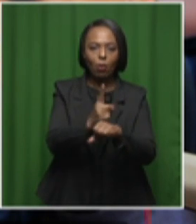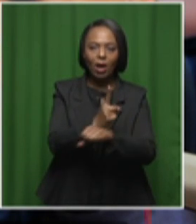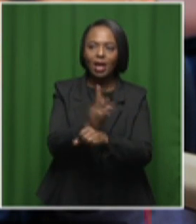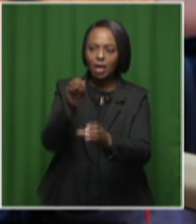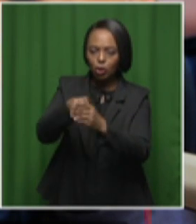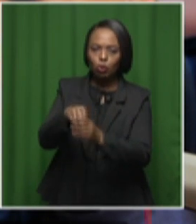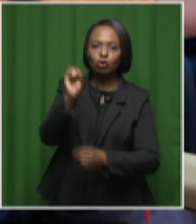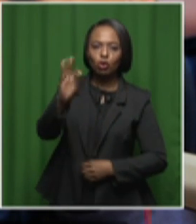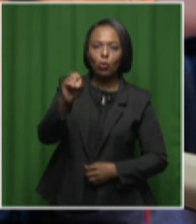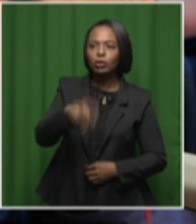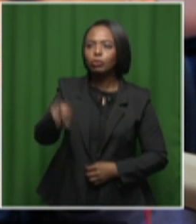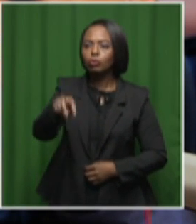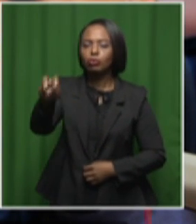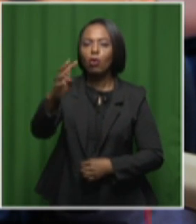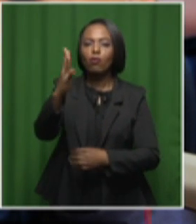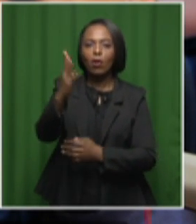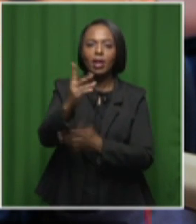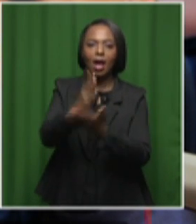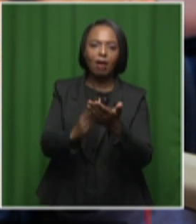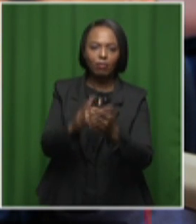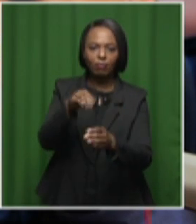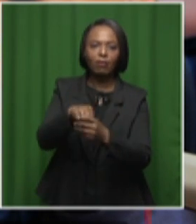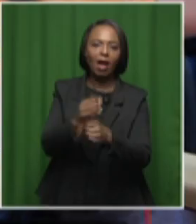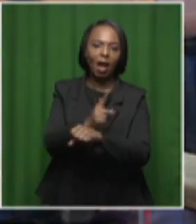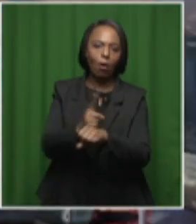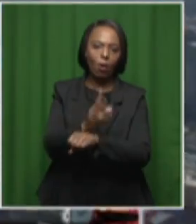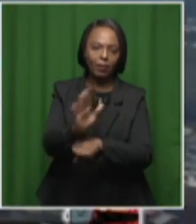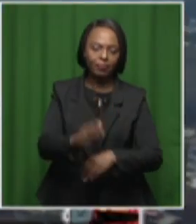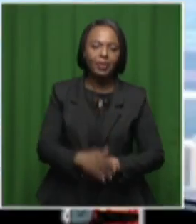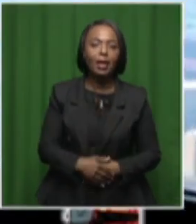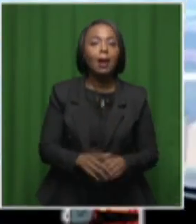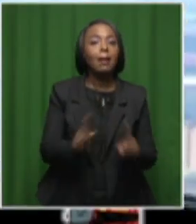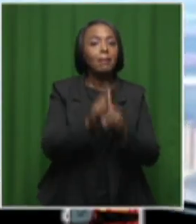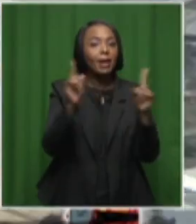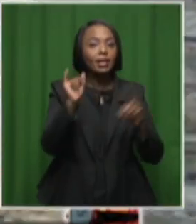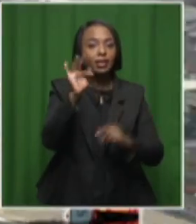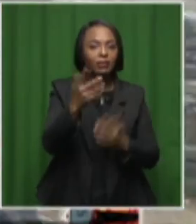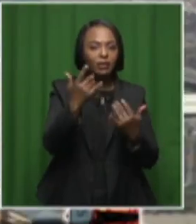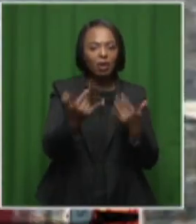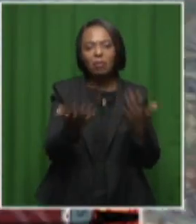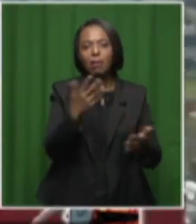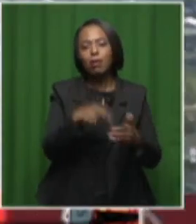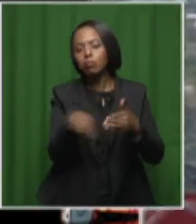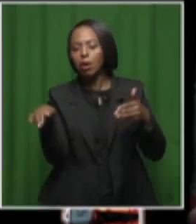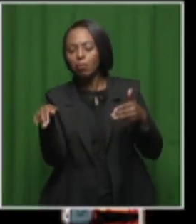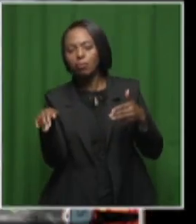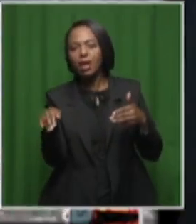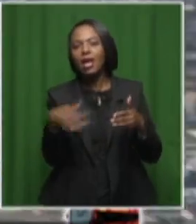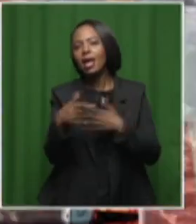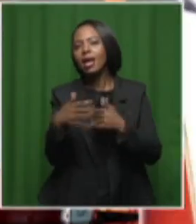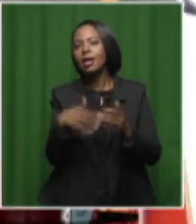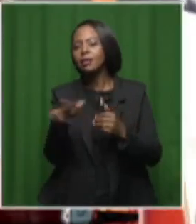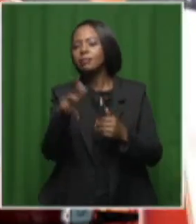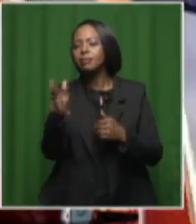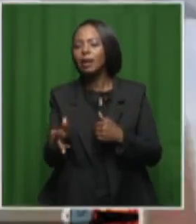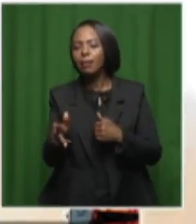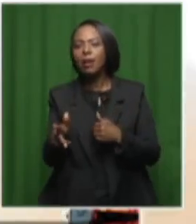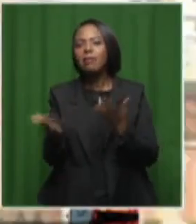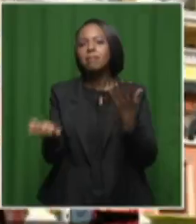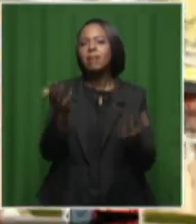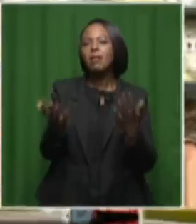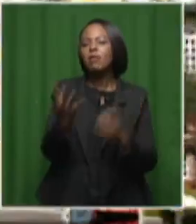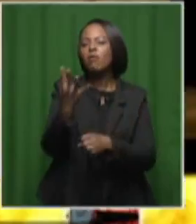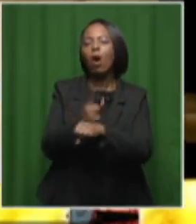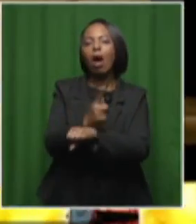included, 4.5 hours. That's without getting off. But if you are going to be getting off at any of the attractions, you're looking at maybe